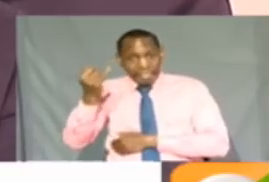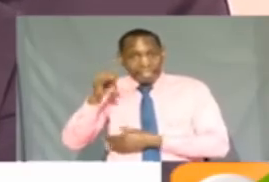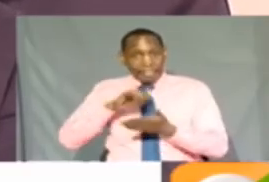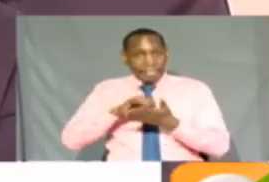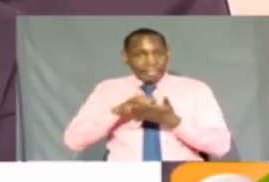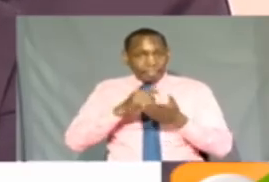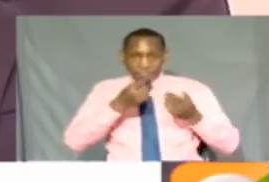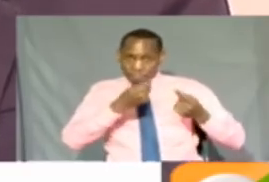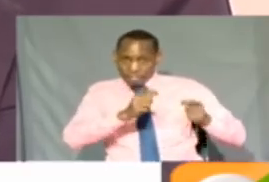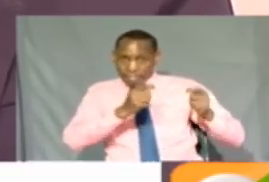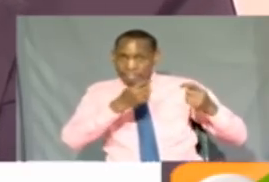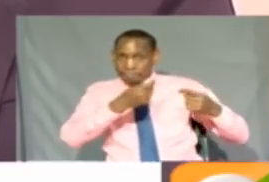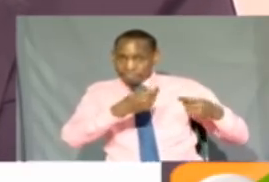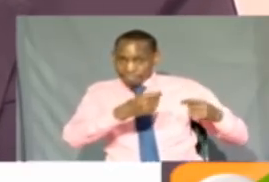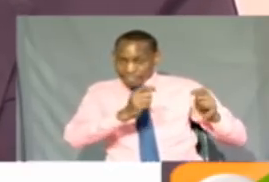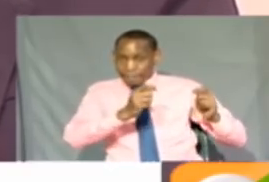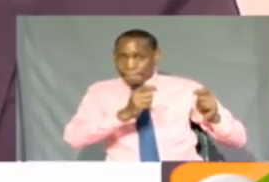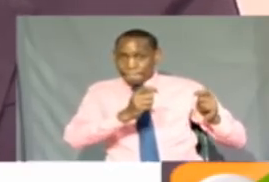are trying